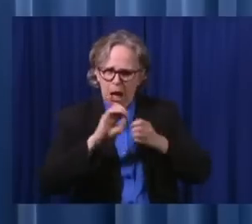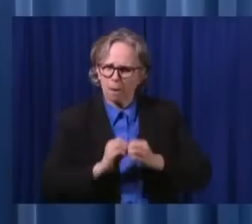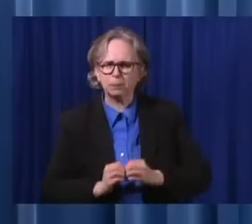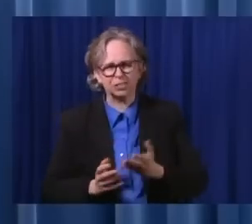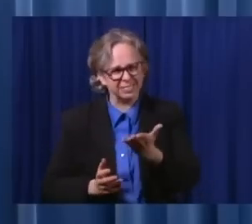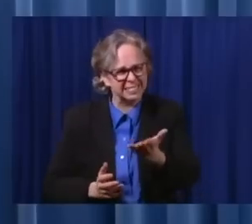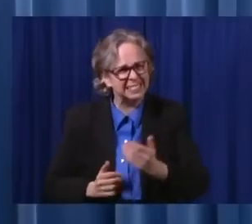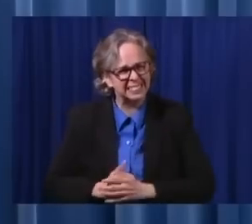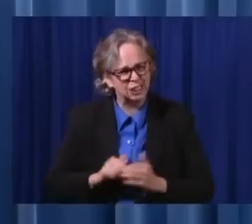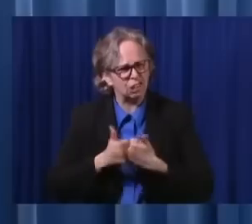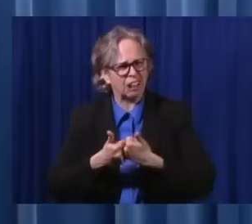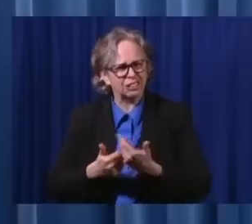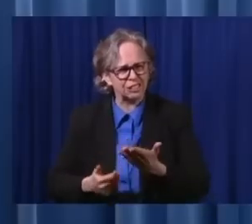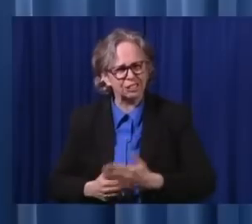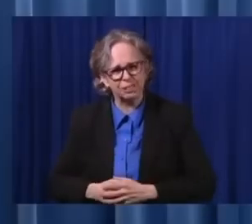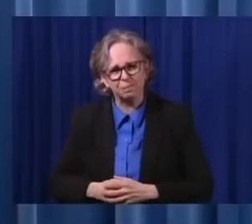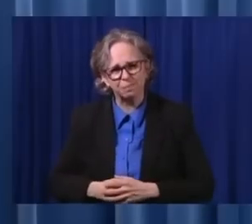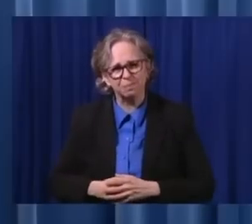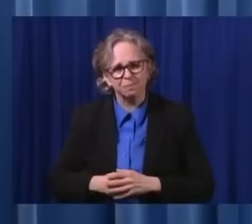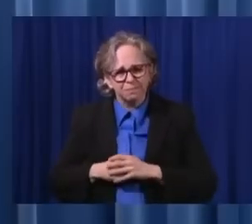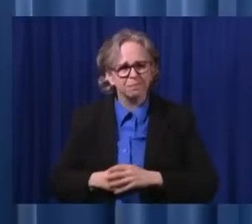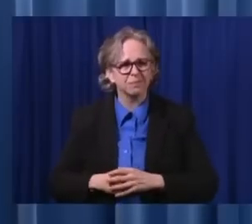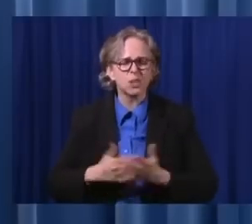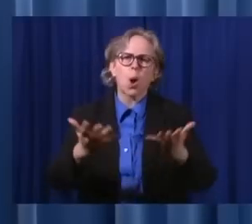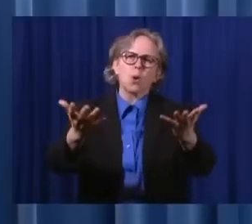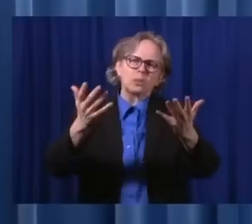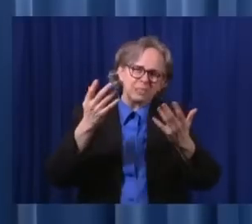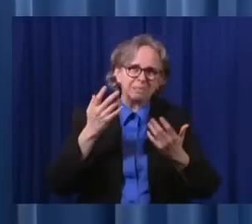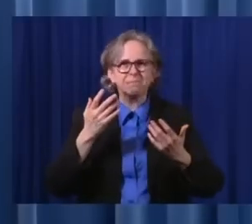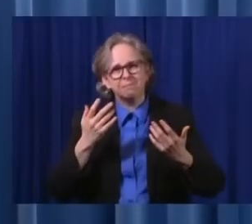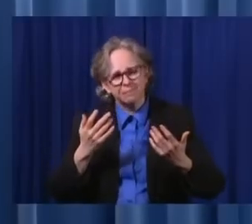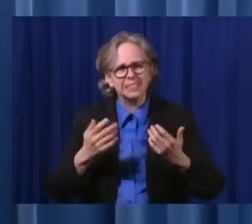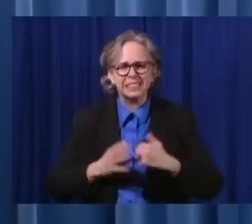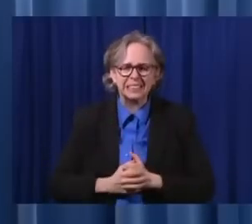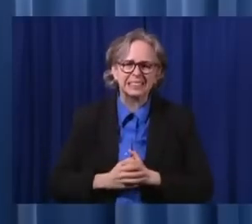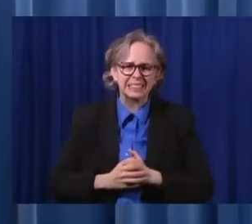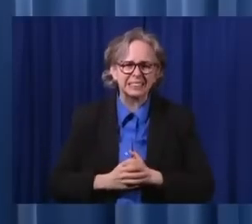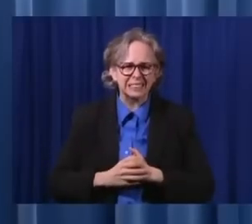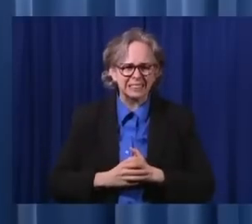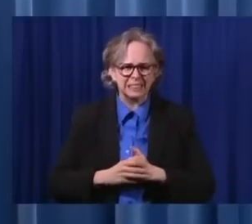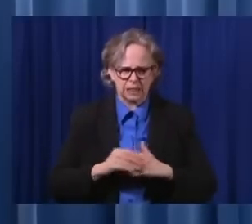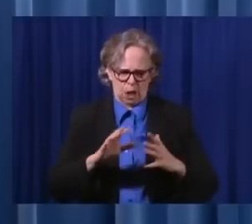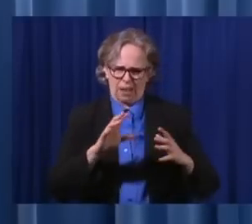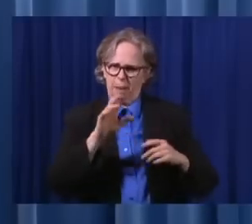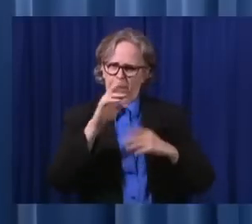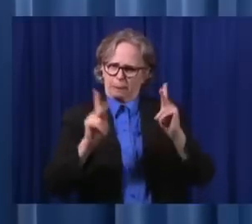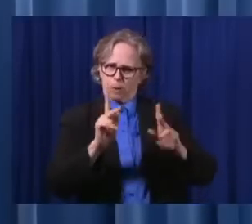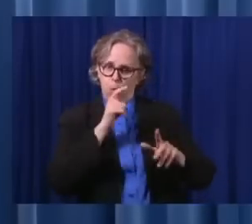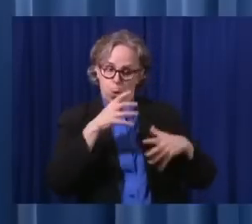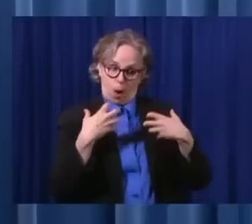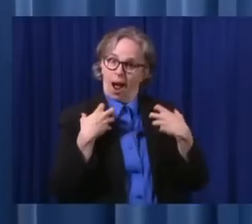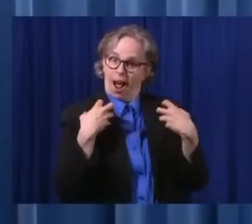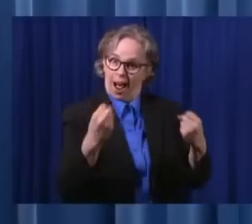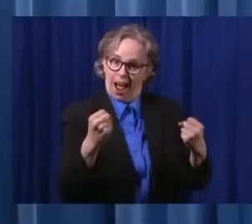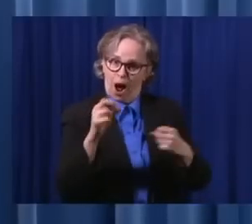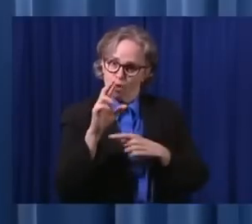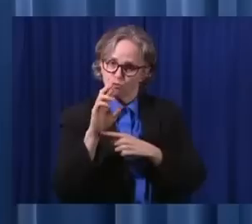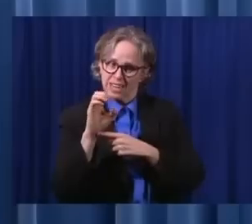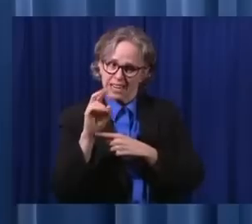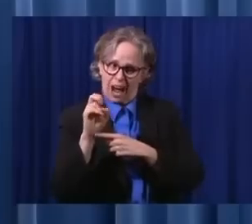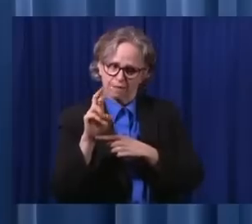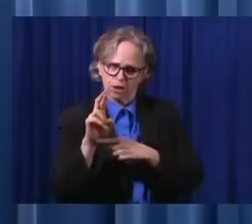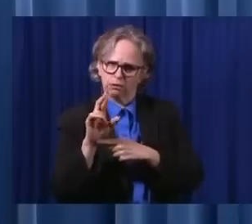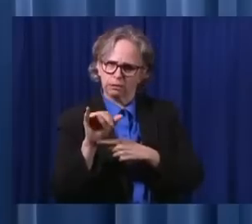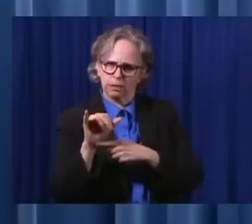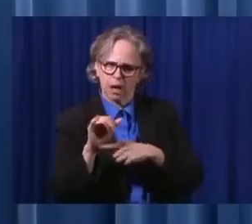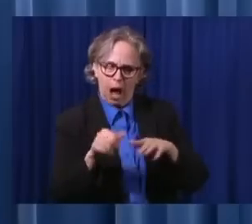almost on, your head. So as far as the recovery, we're not trying to hide anything about people recovering. We are